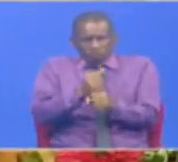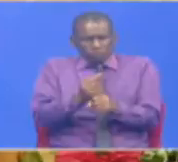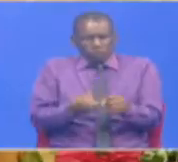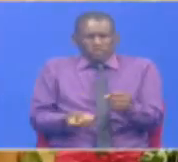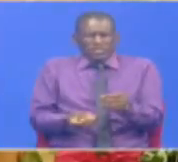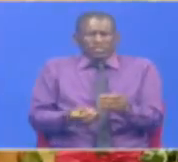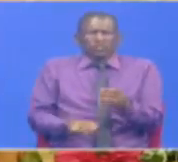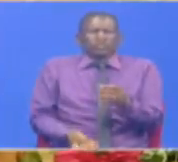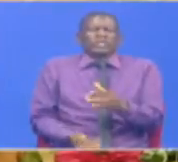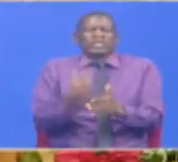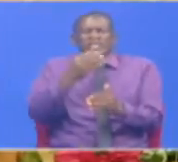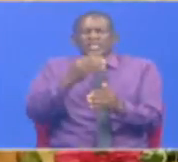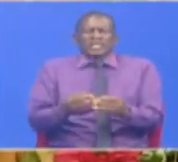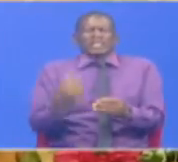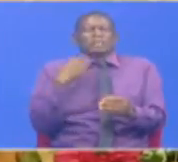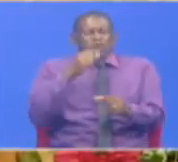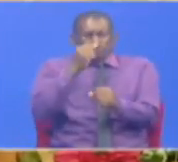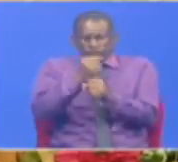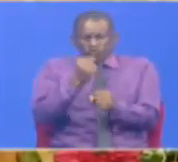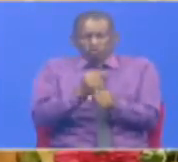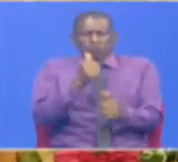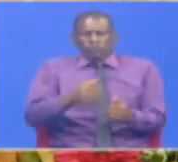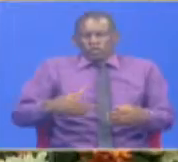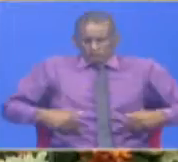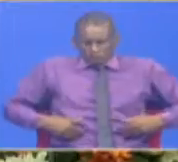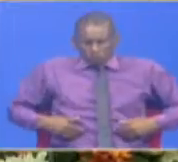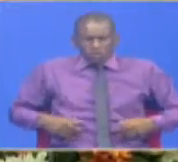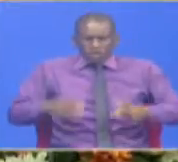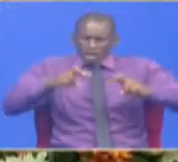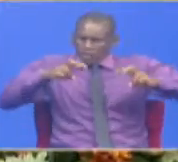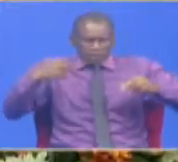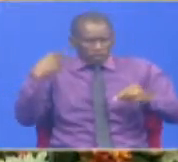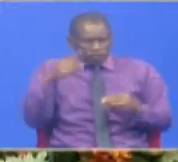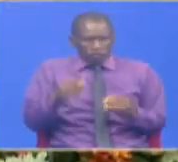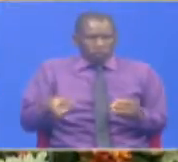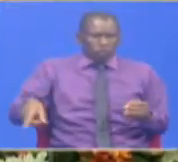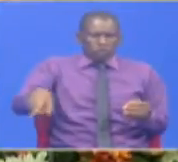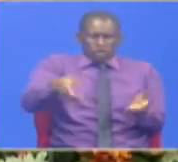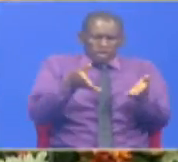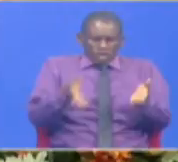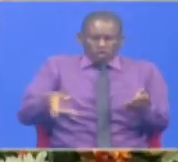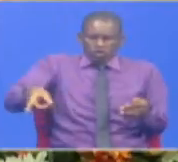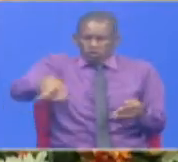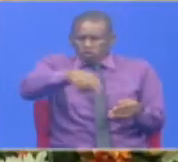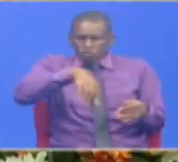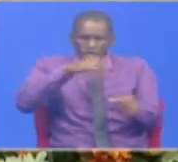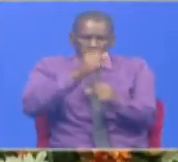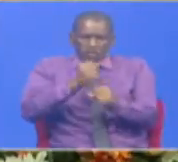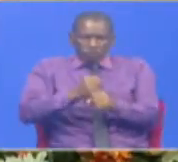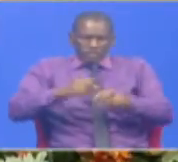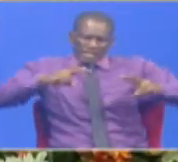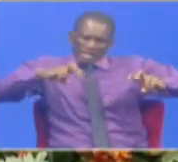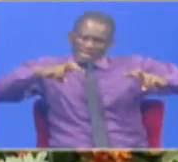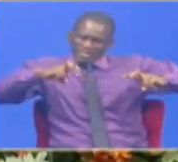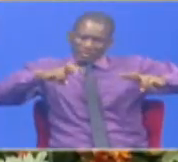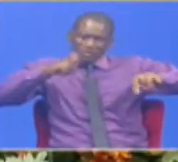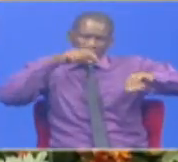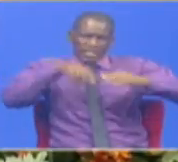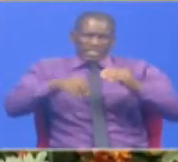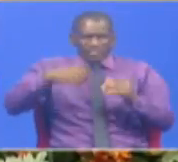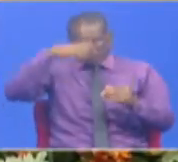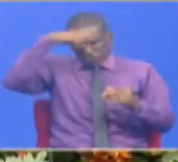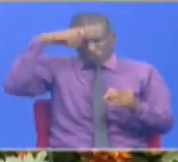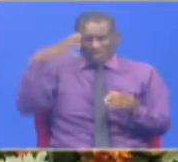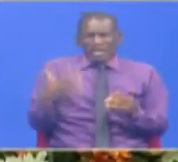of jobs that the youth are looking for. We are currently also doing a survey in the informal